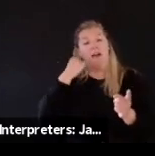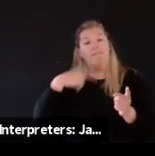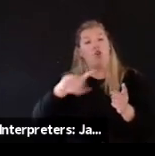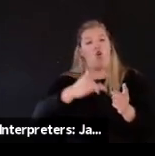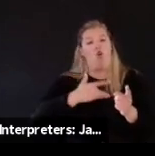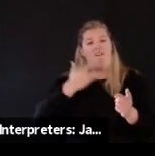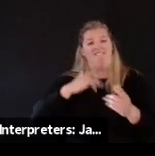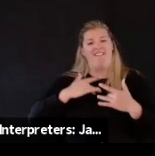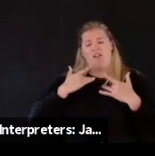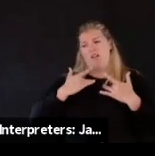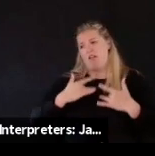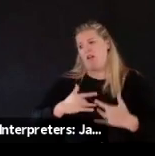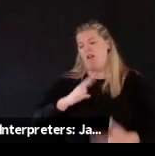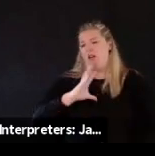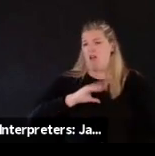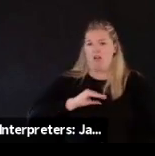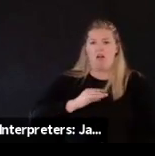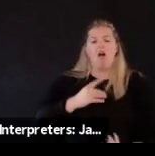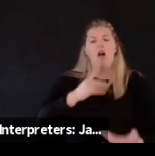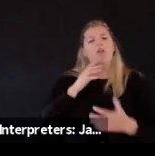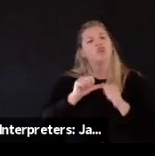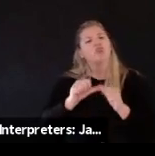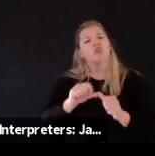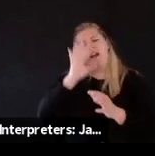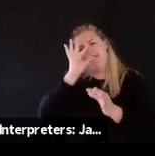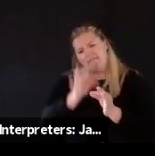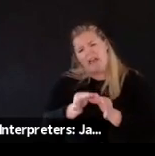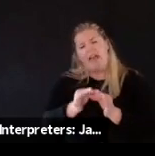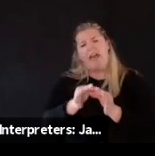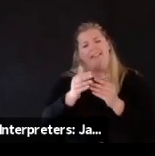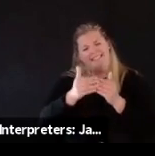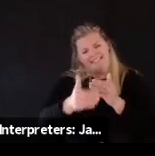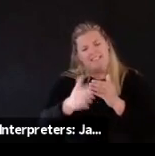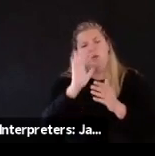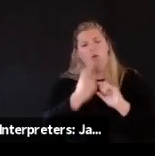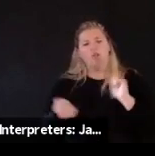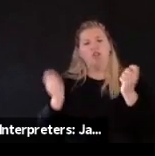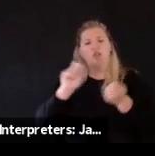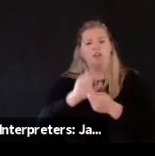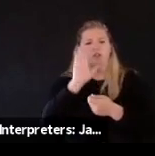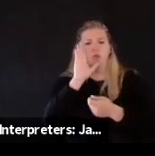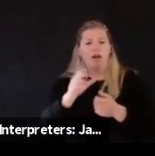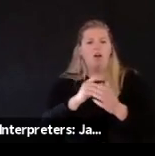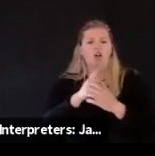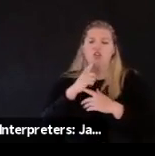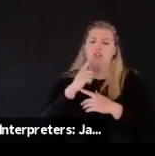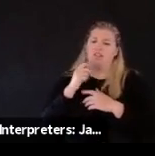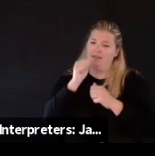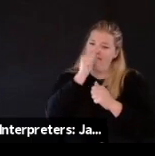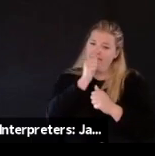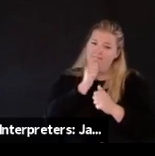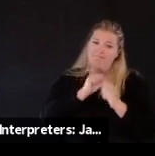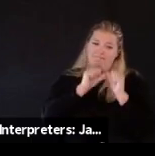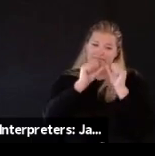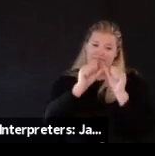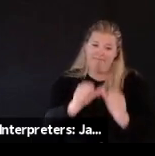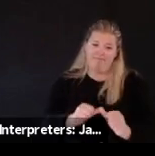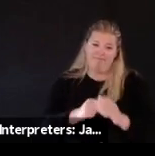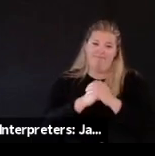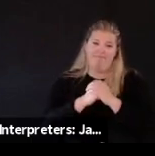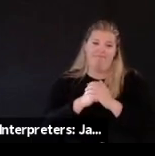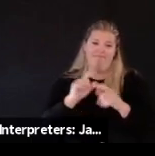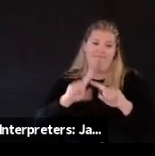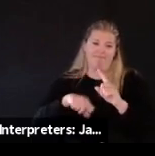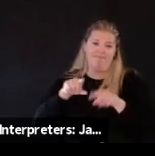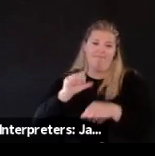your life, keep the faith. Things are gonna change. You wake up in the morning, it's a 1:45. Can't go to work, the